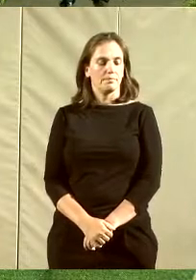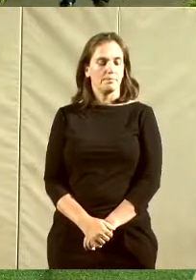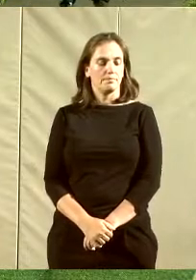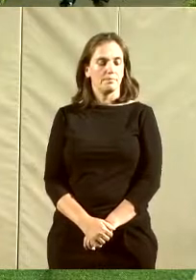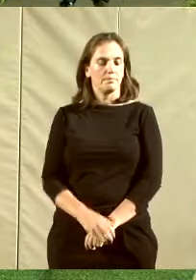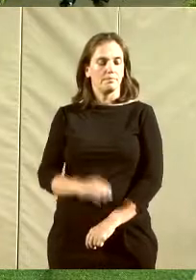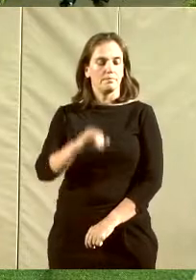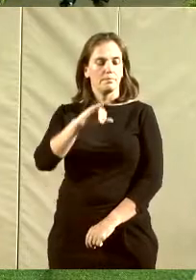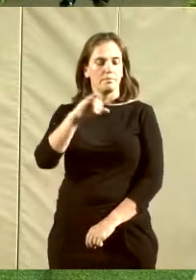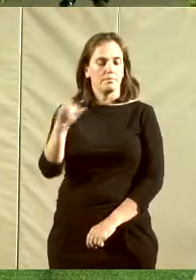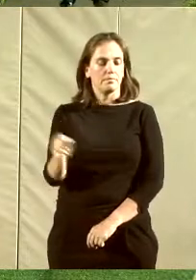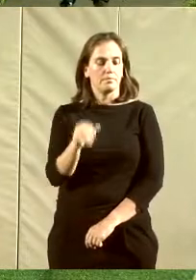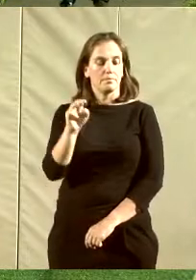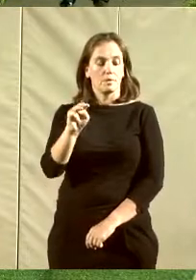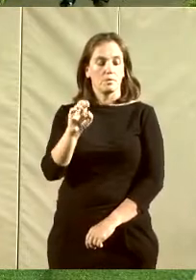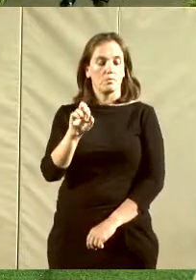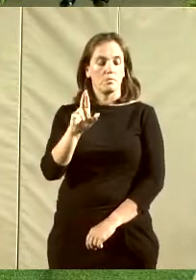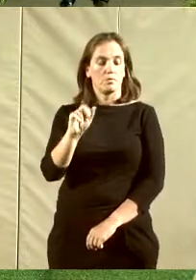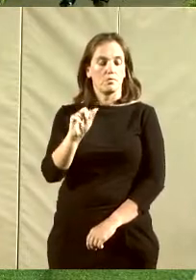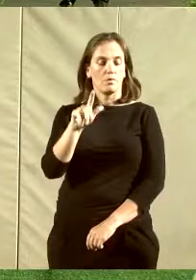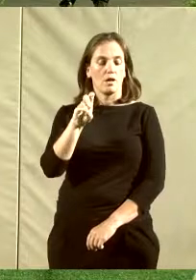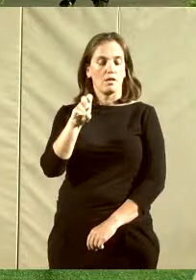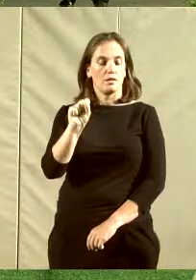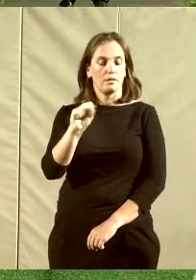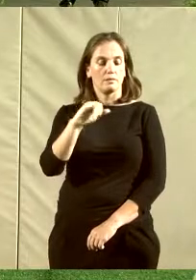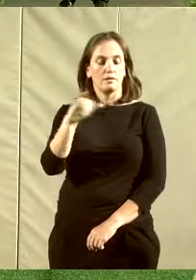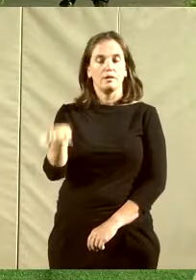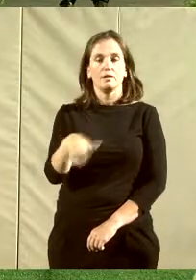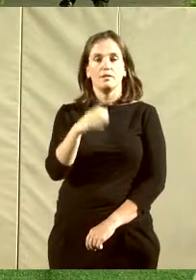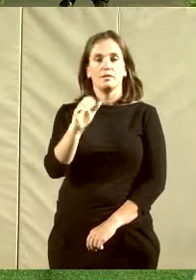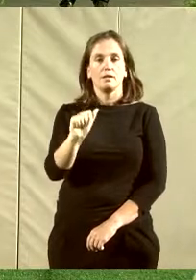Juan Aniel Morales Jaimes.